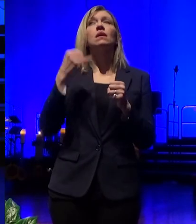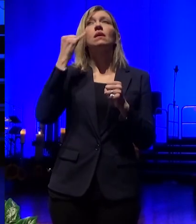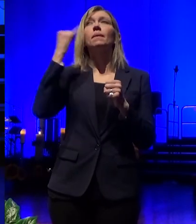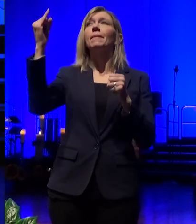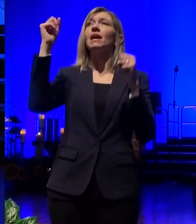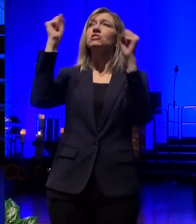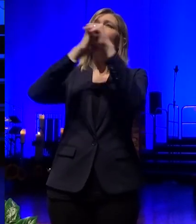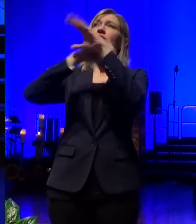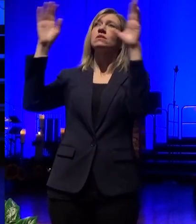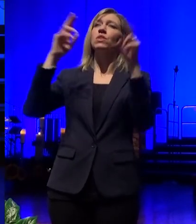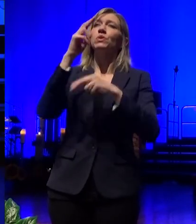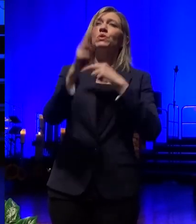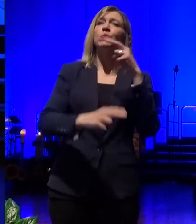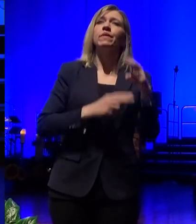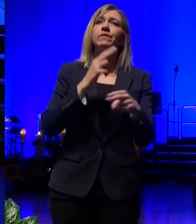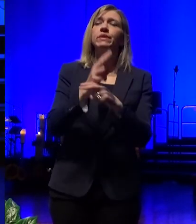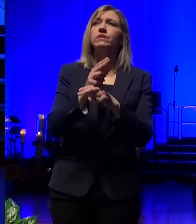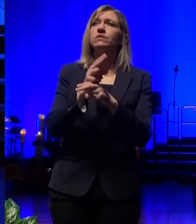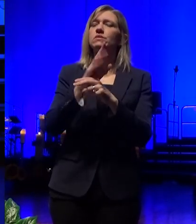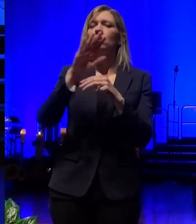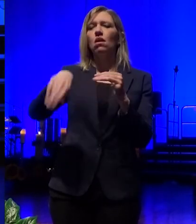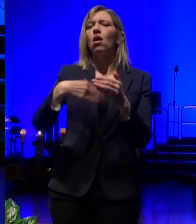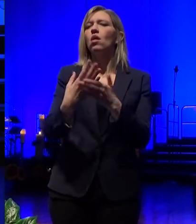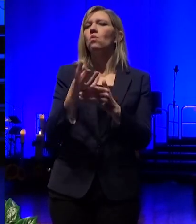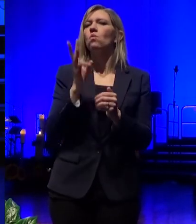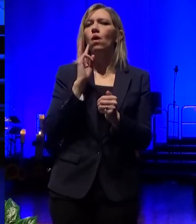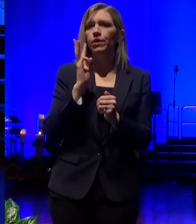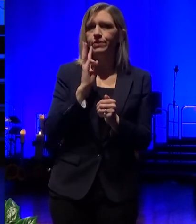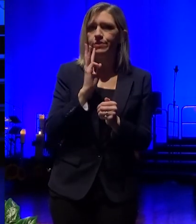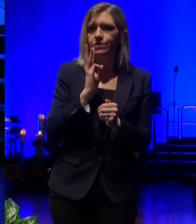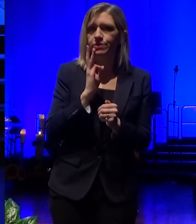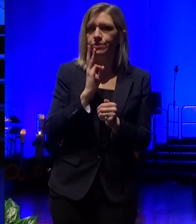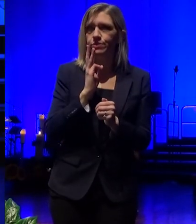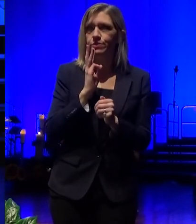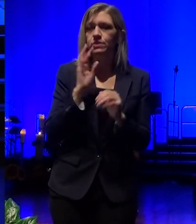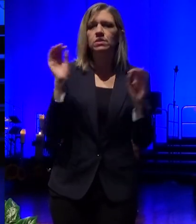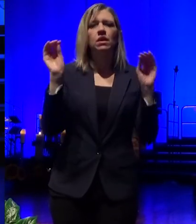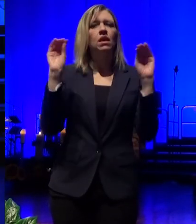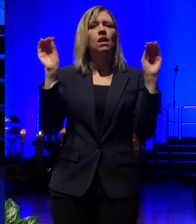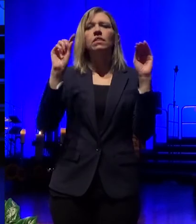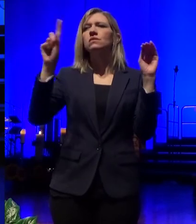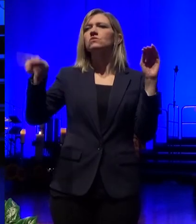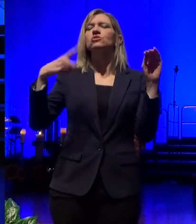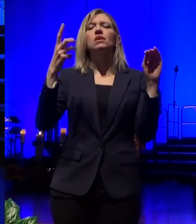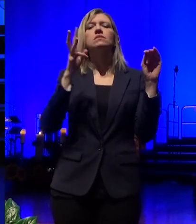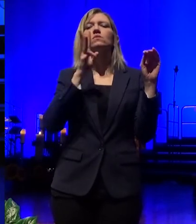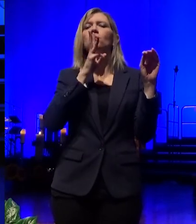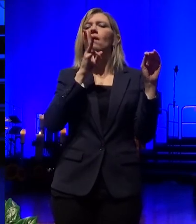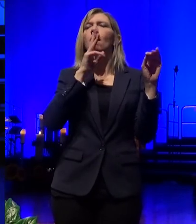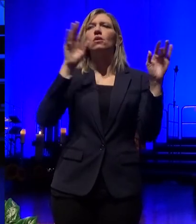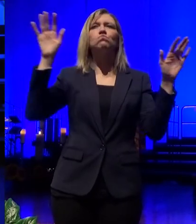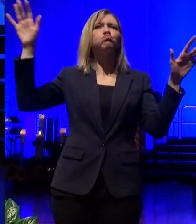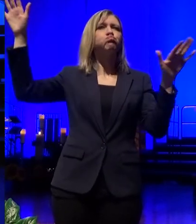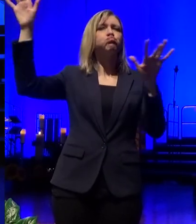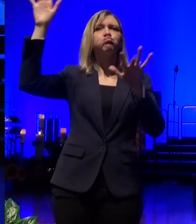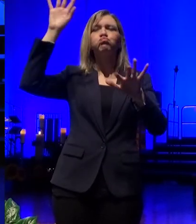universe as though it's all water. Nothing but water